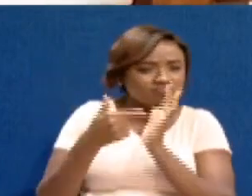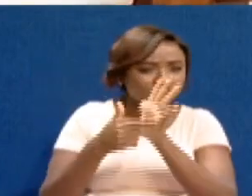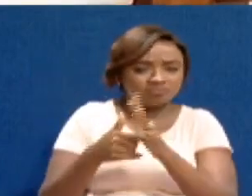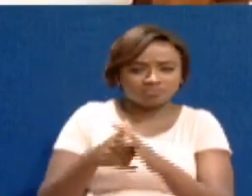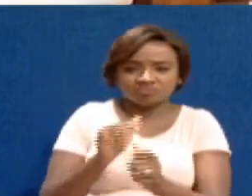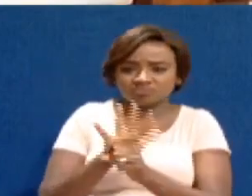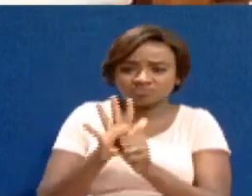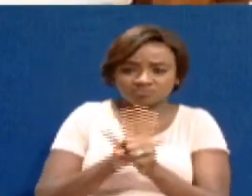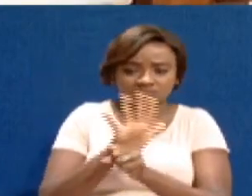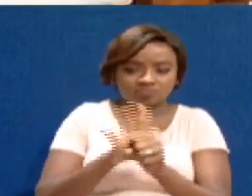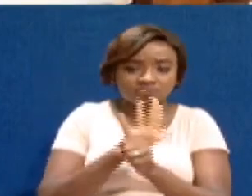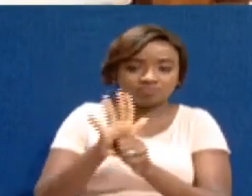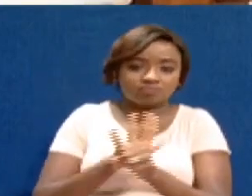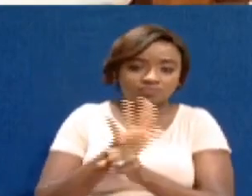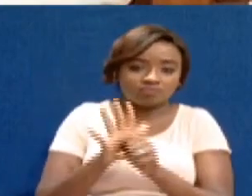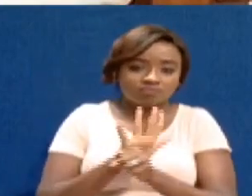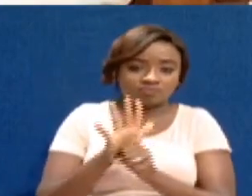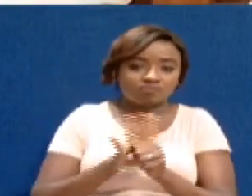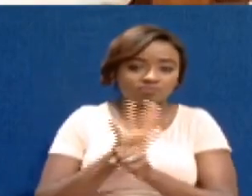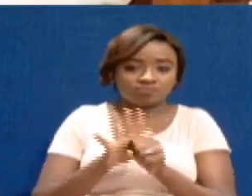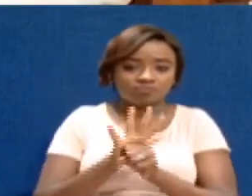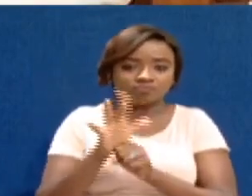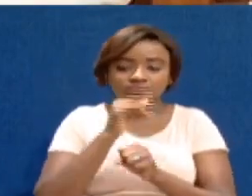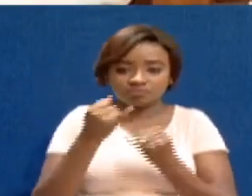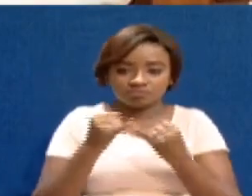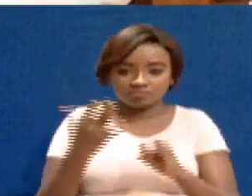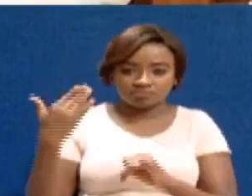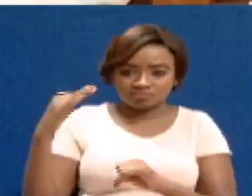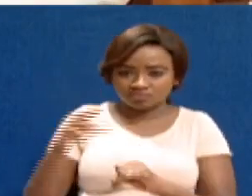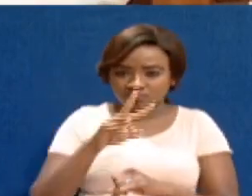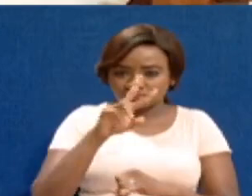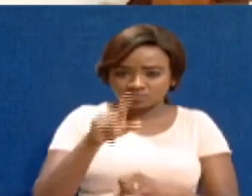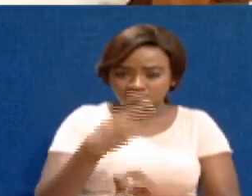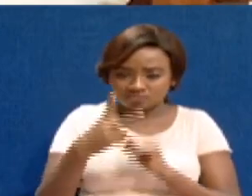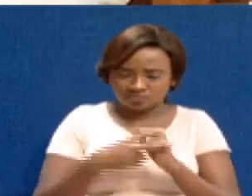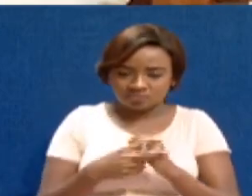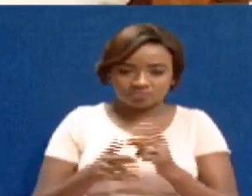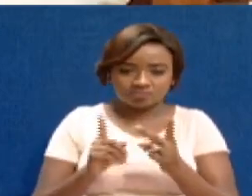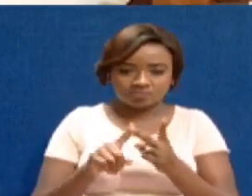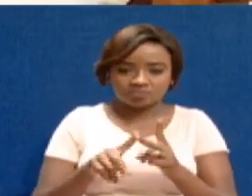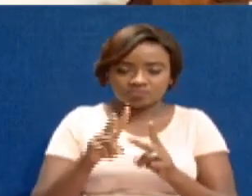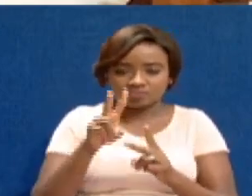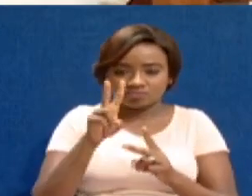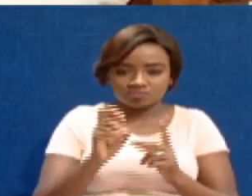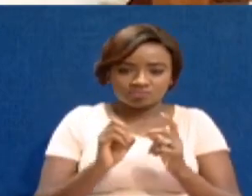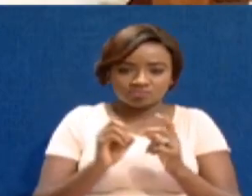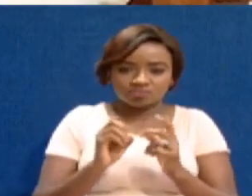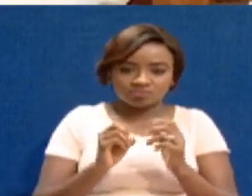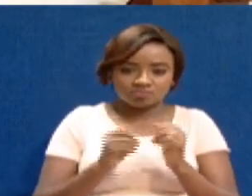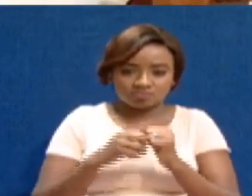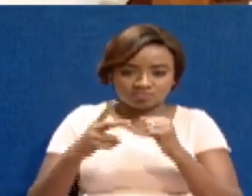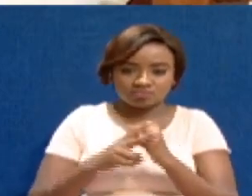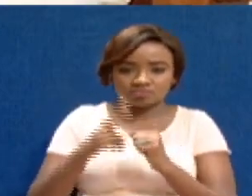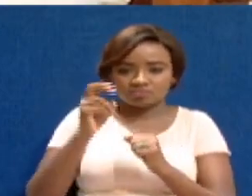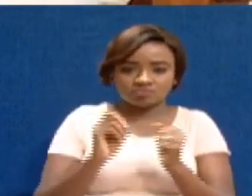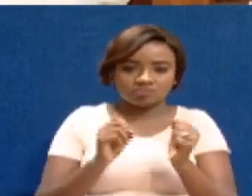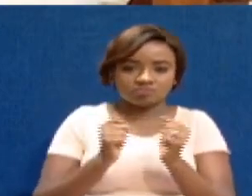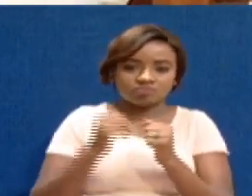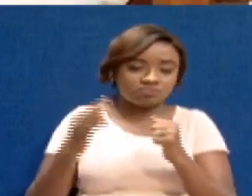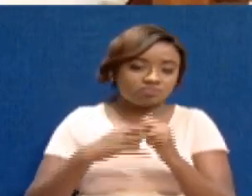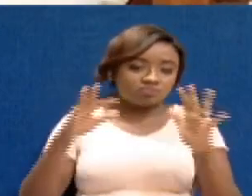no opposition. No, you mean there is no one opposing the BBI initiative? There is no opposition as